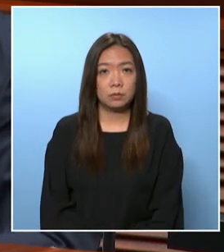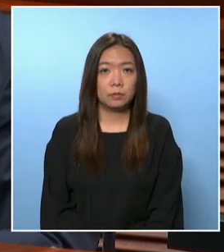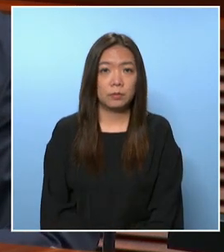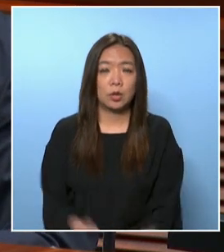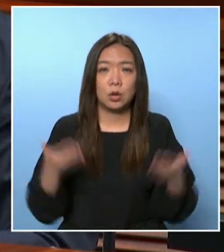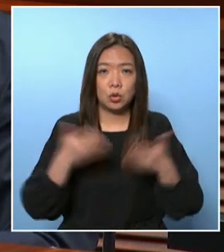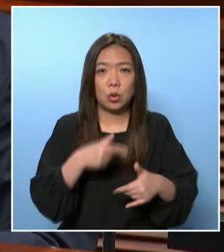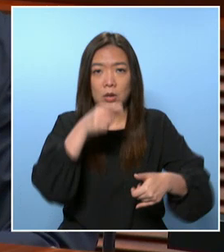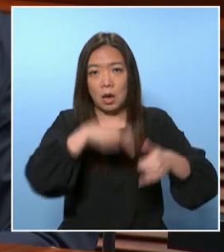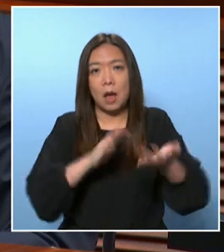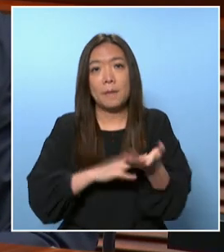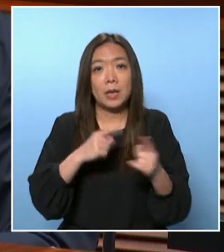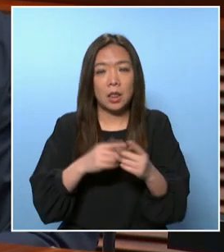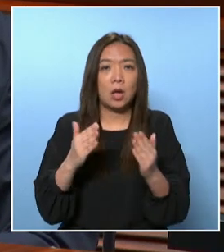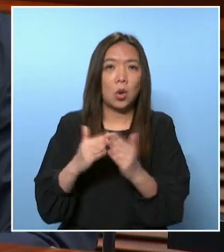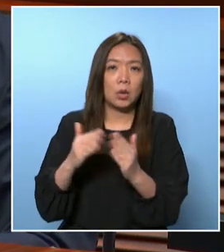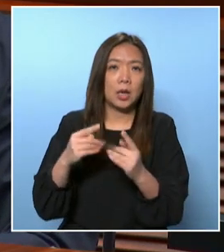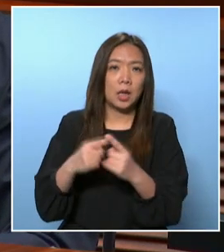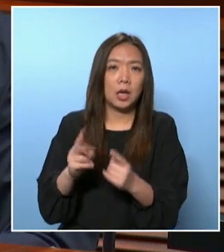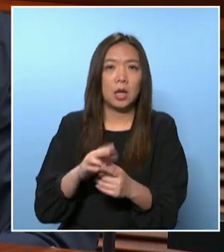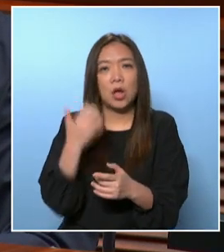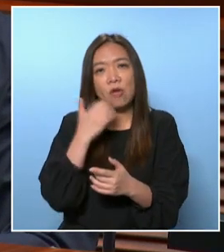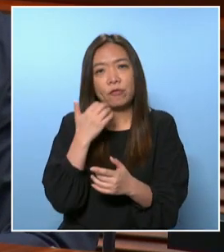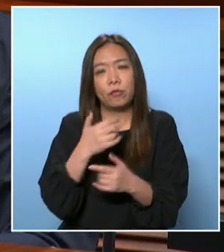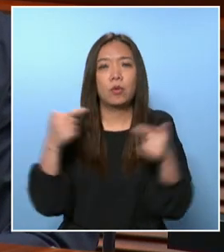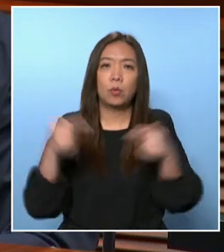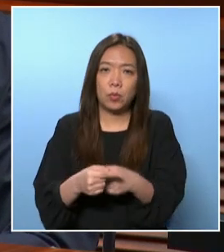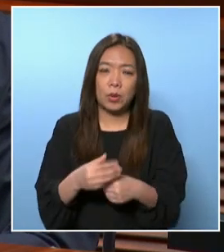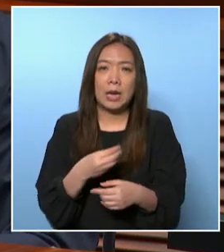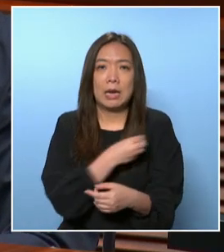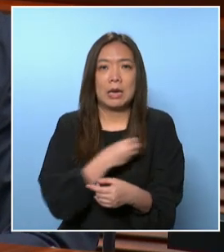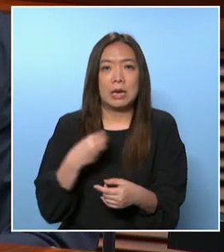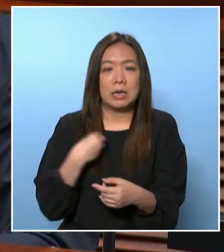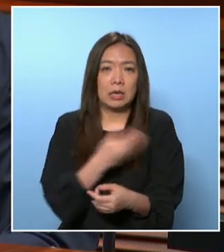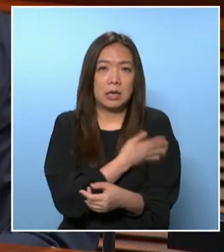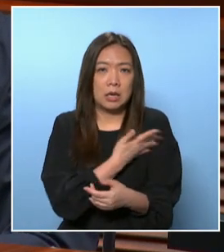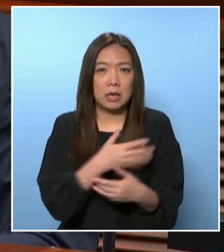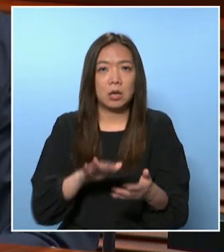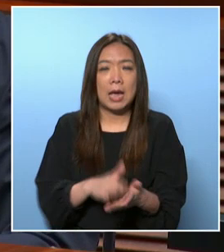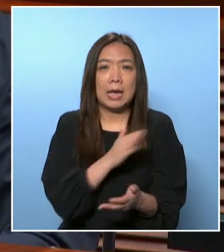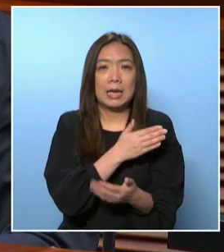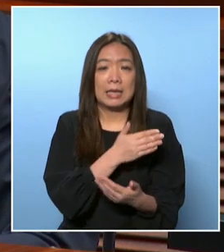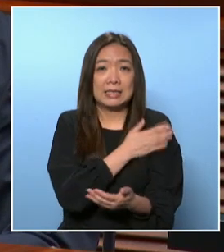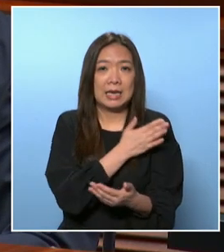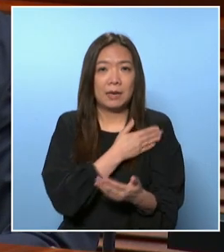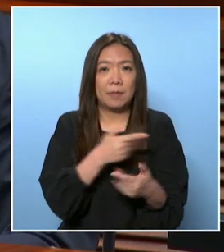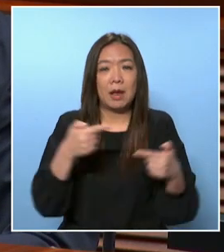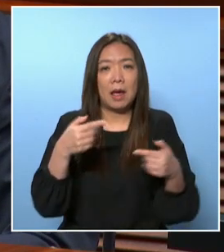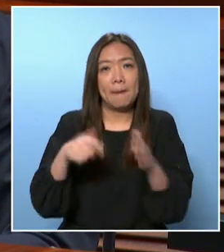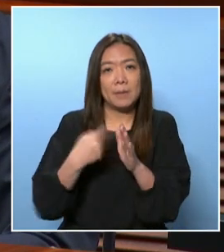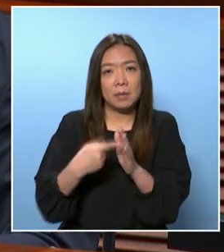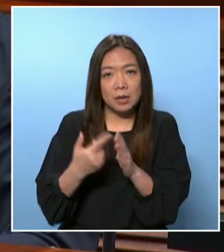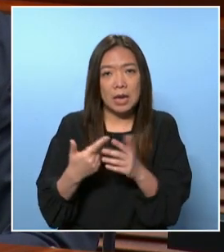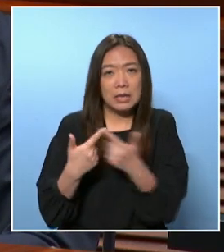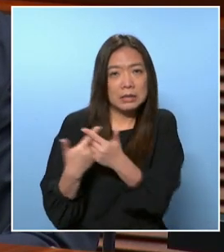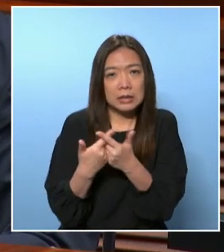legislation, if enacted, because this can remove a lot of hardship and sorrow, and this